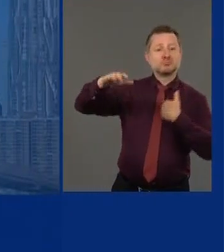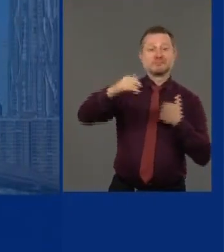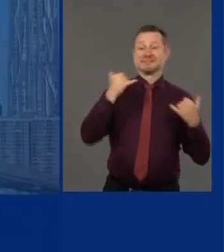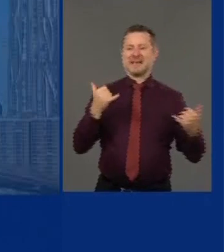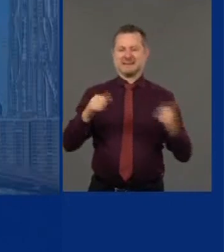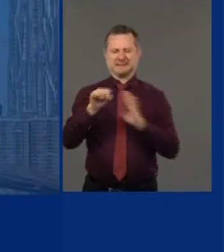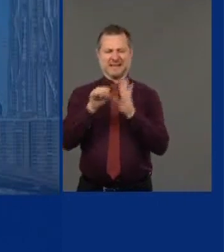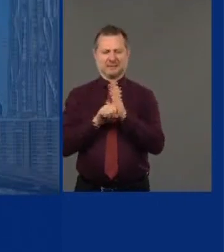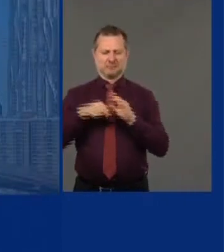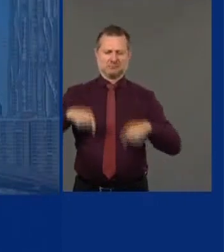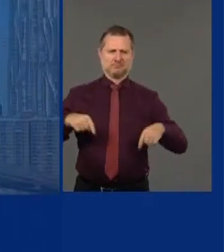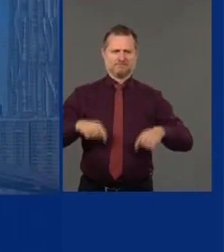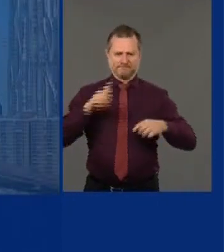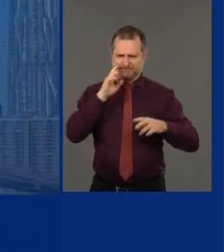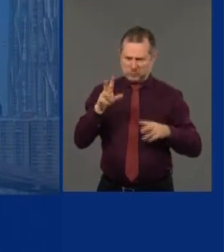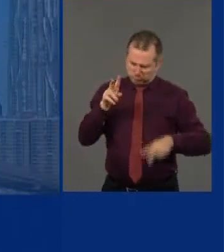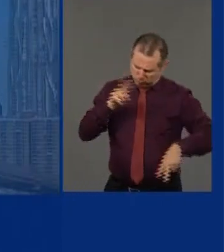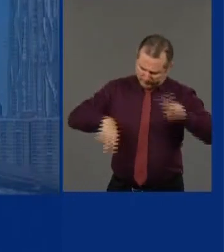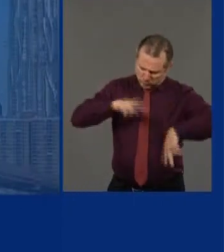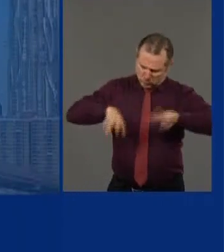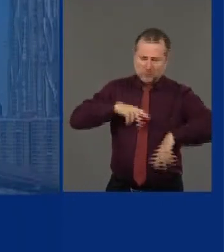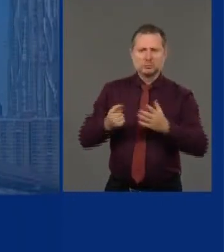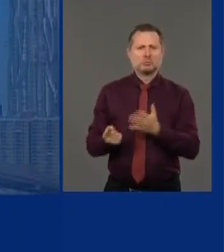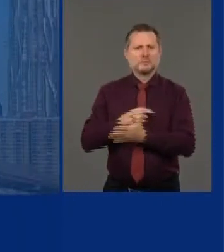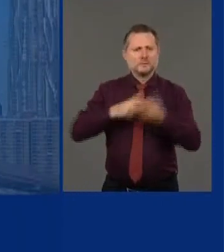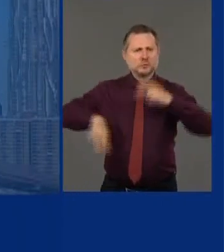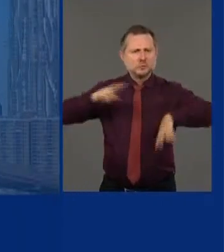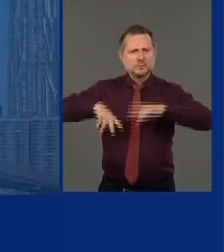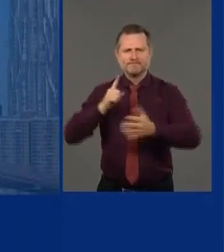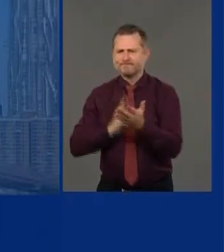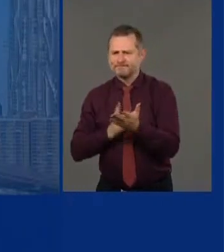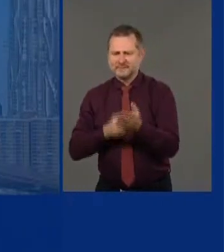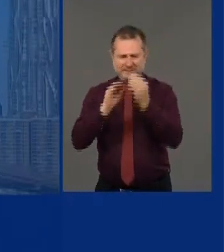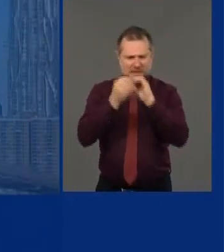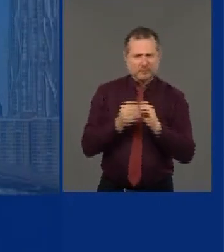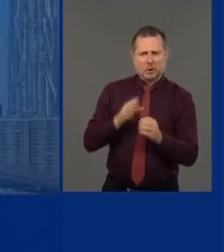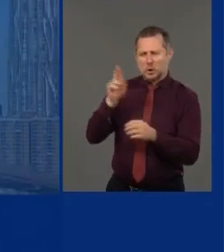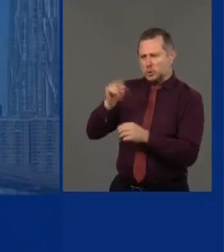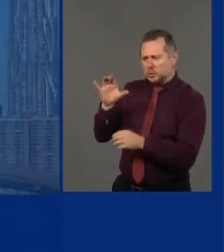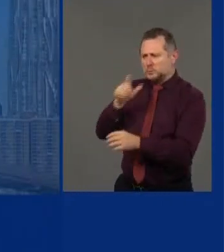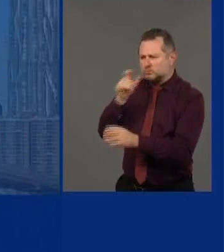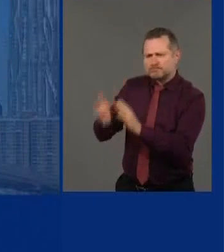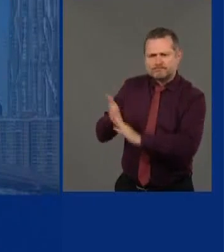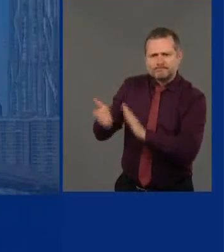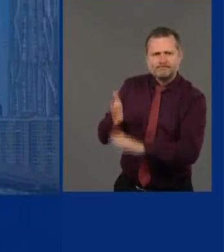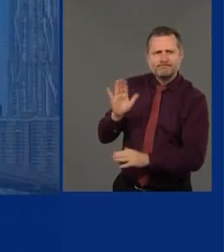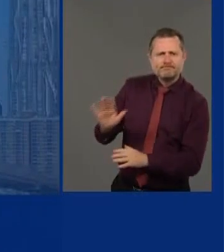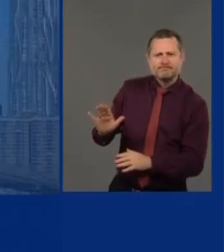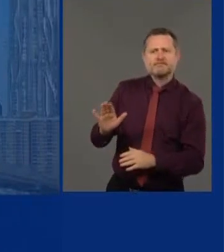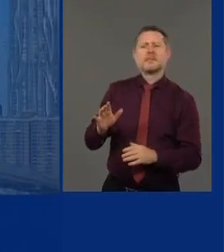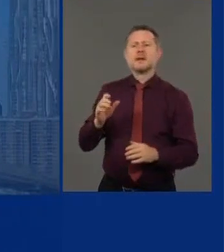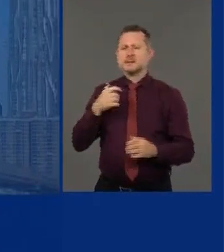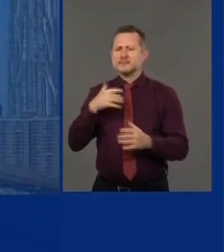data and consulting with stakeholders in New York City. I've started speaking with restaurant owners, business